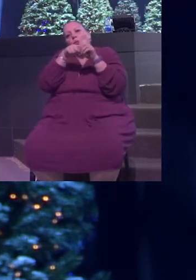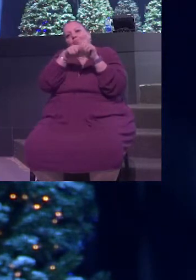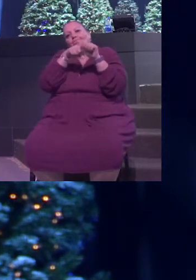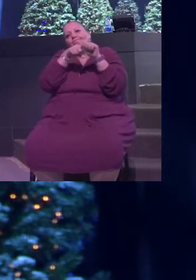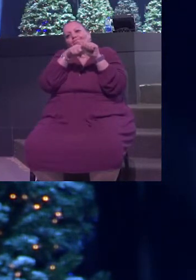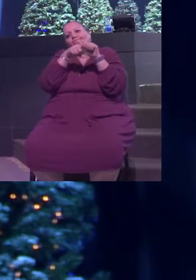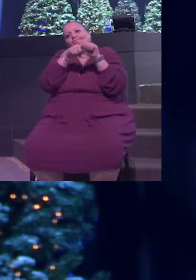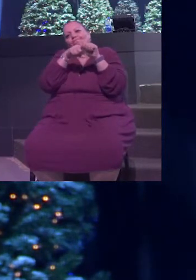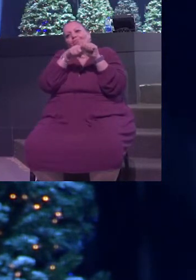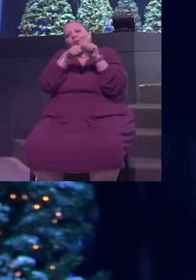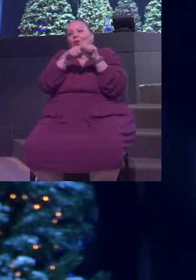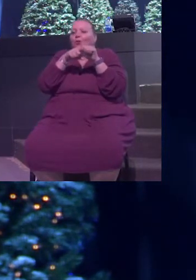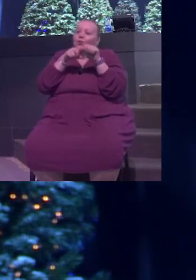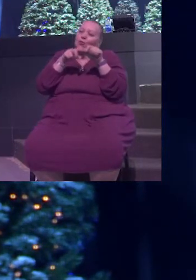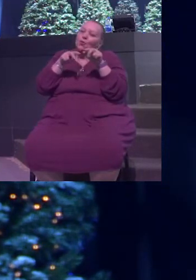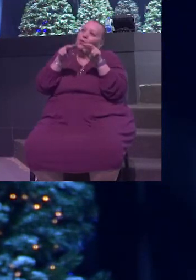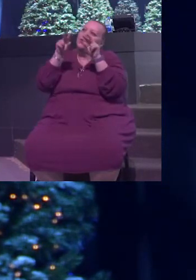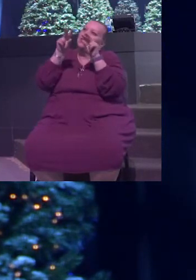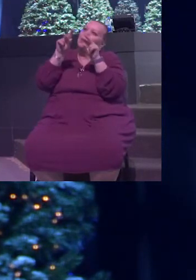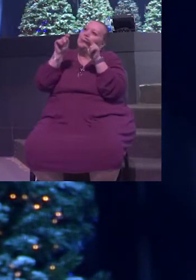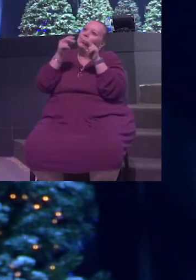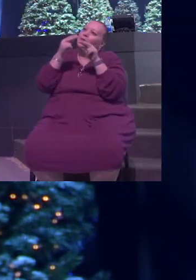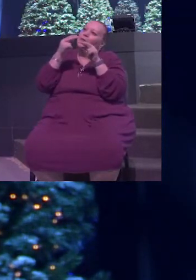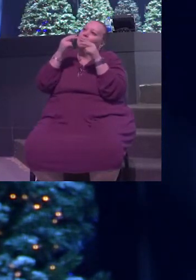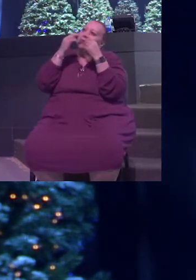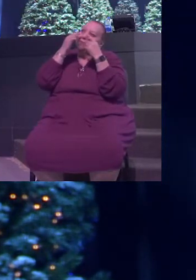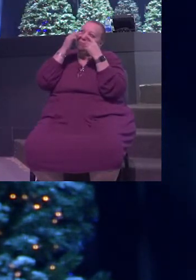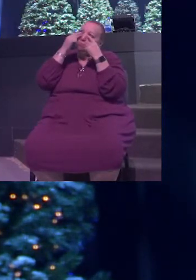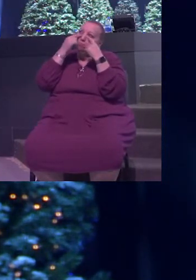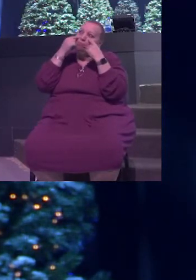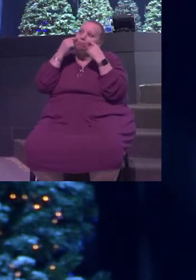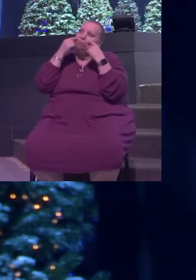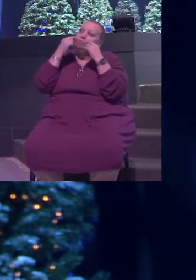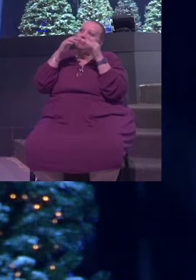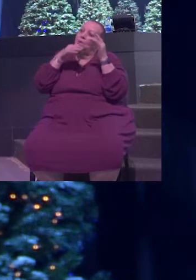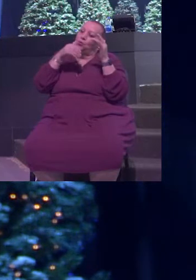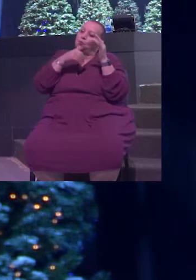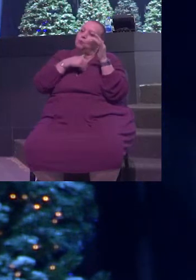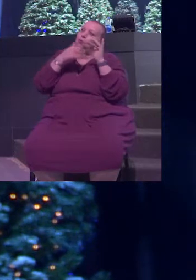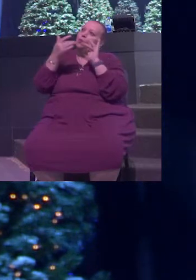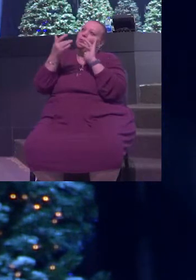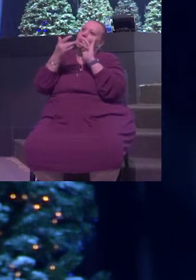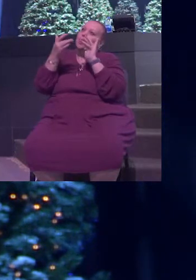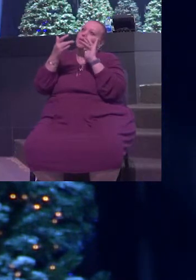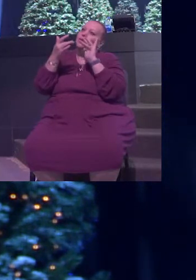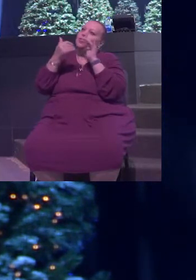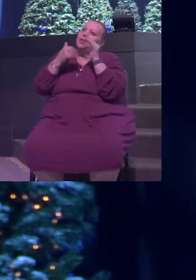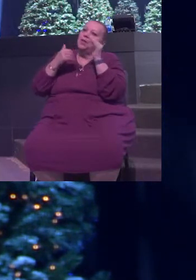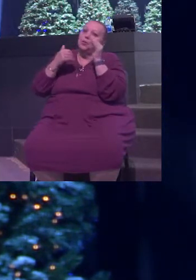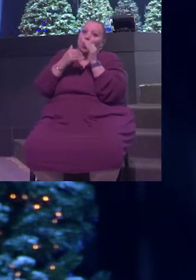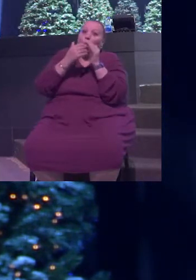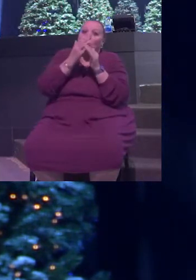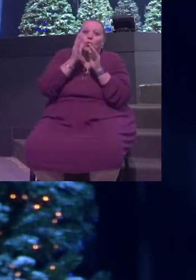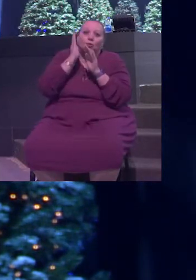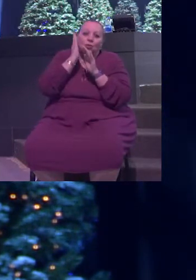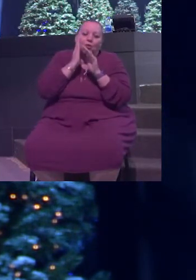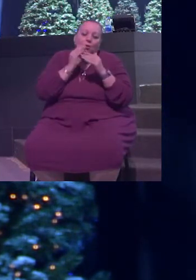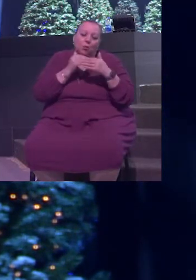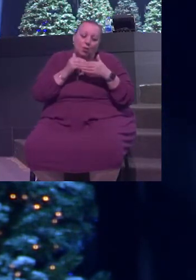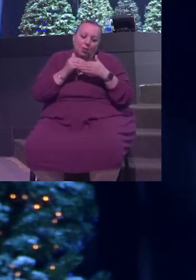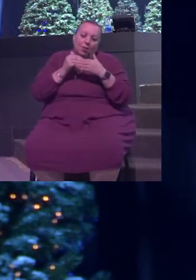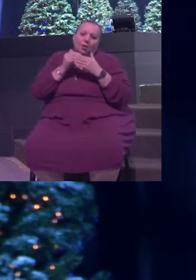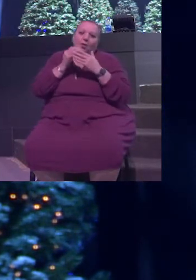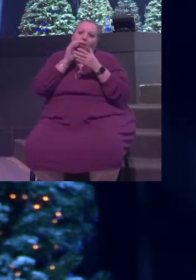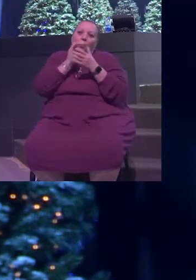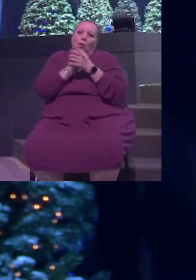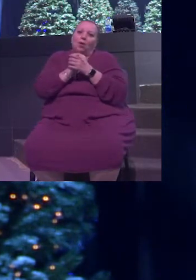She looks up at Joseph through a watery veil as their souls touch. He crowds closer, cheek to cheek with his betrothed,